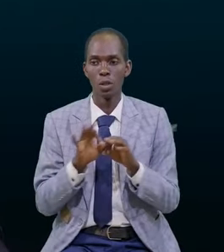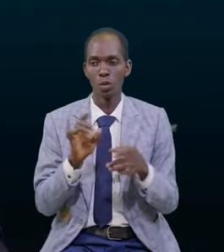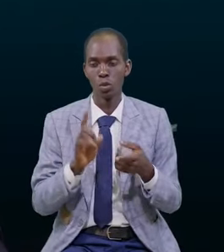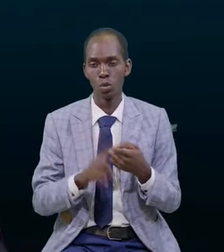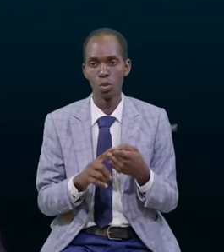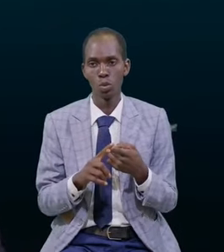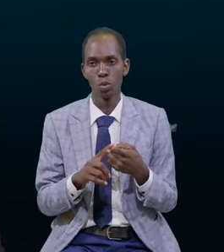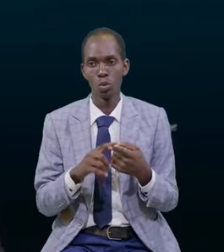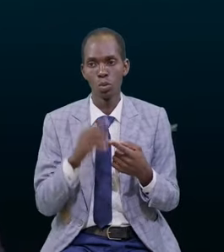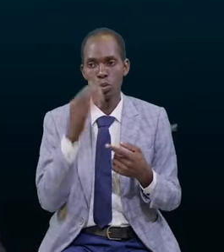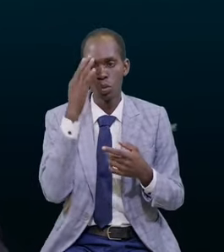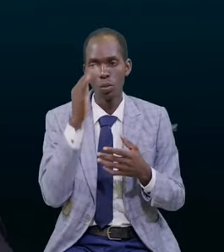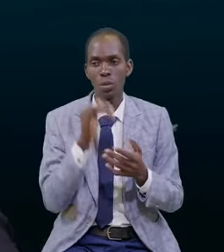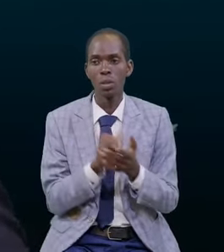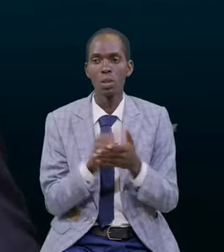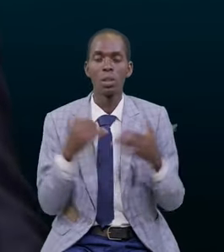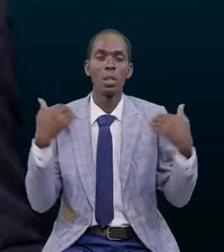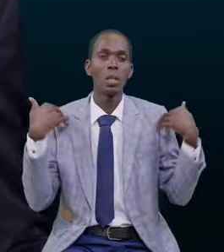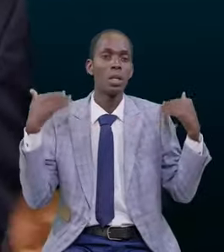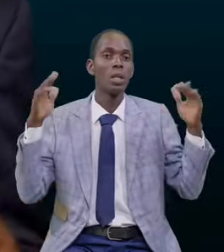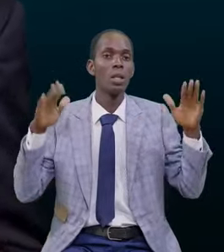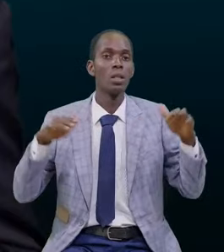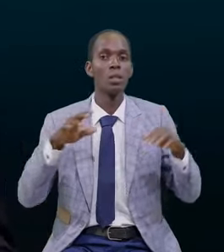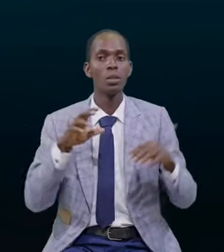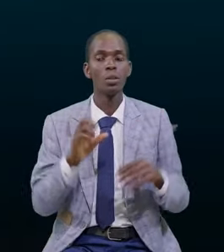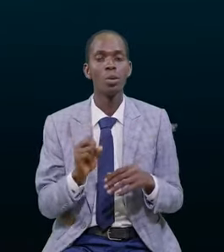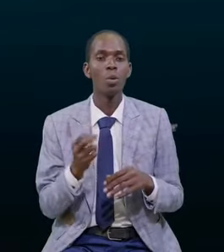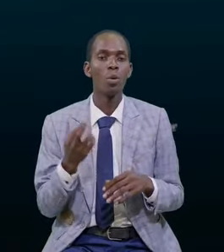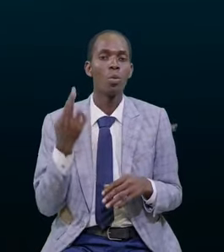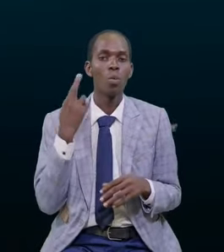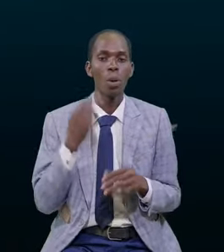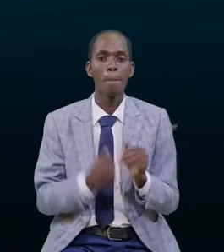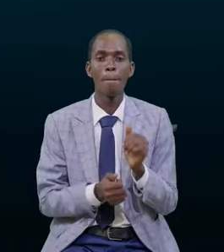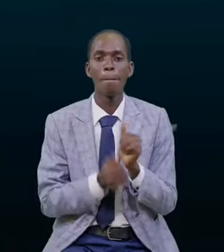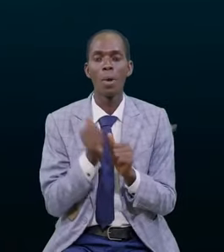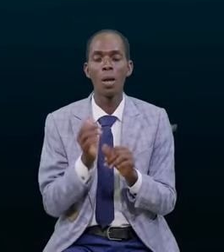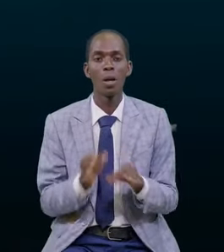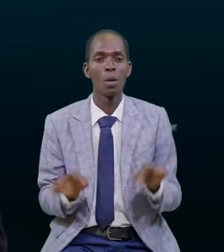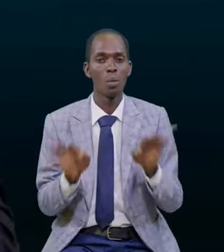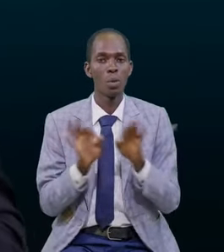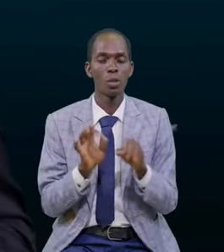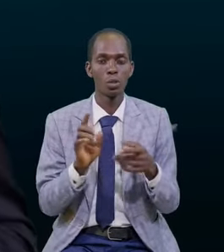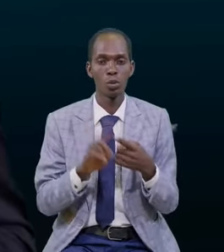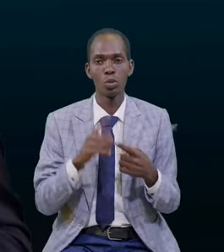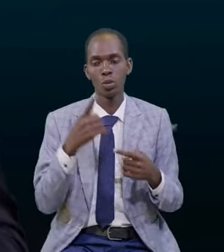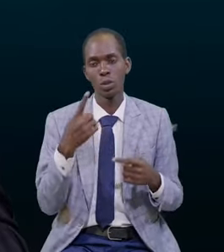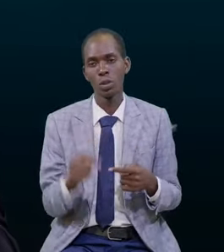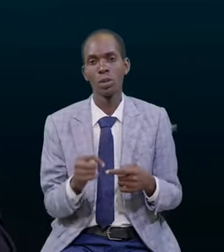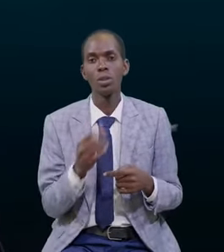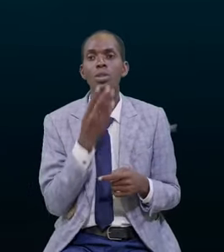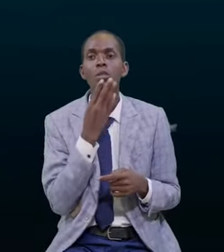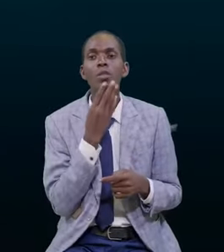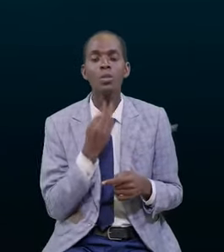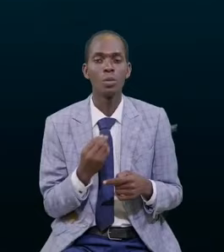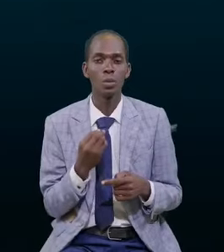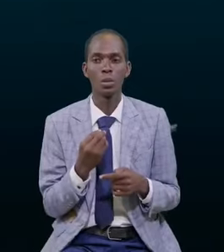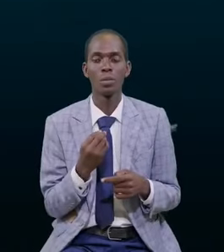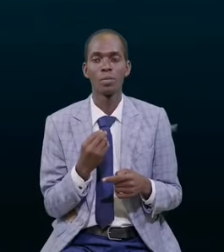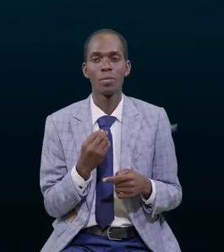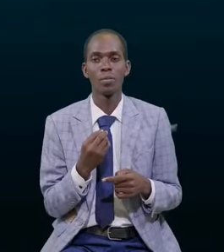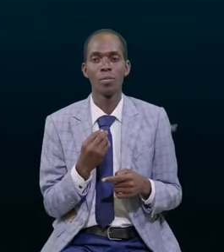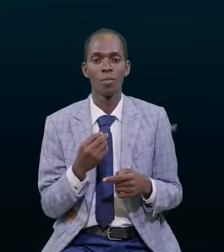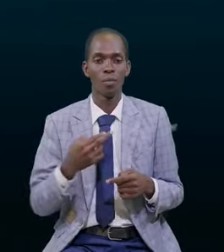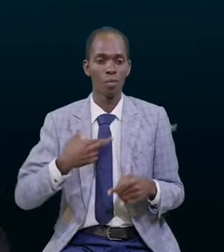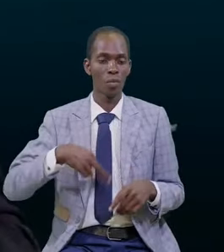that Angels were most important to the Jewish religion uh as God gave them